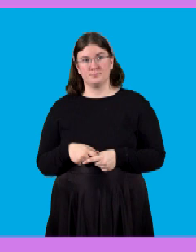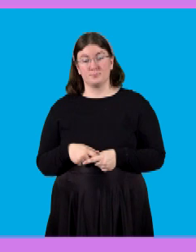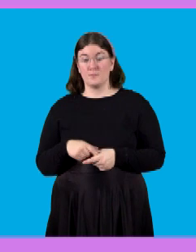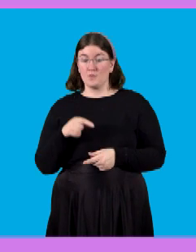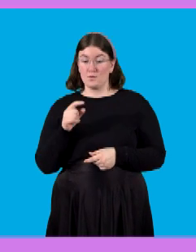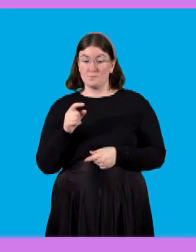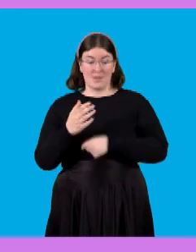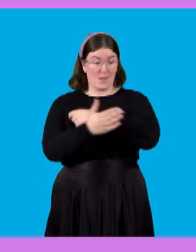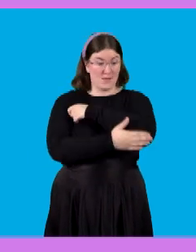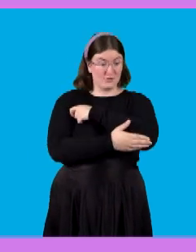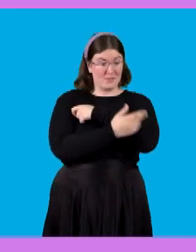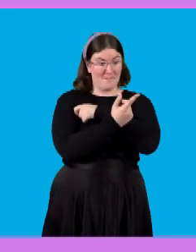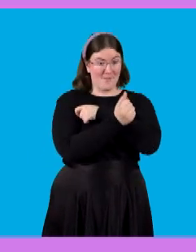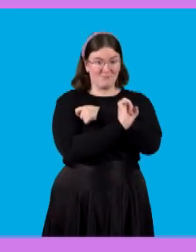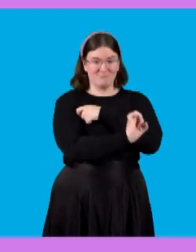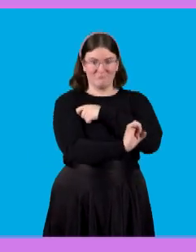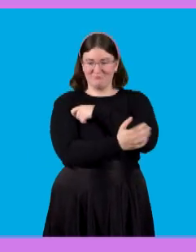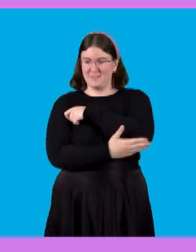right, of one currency